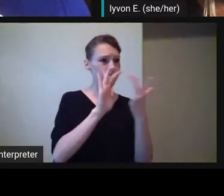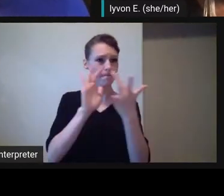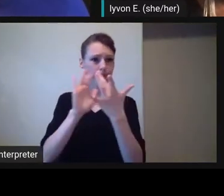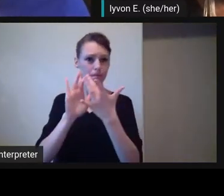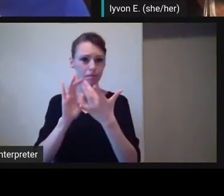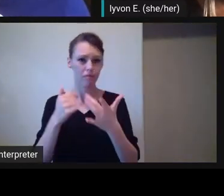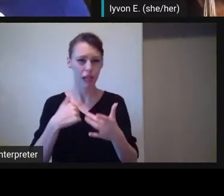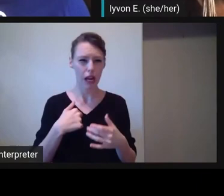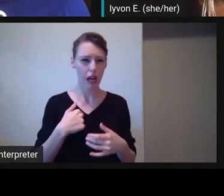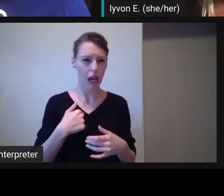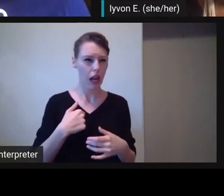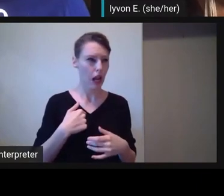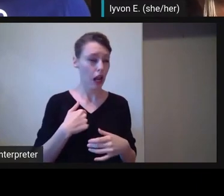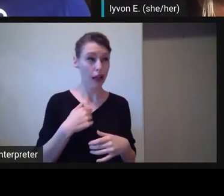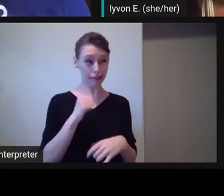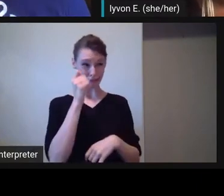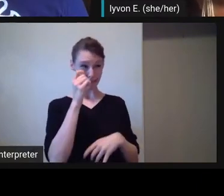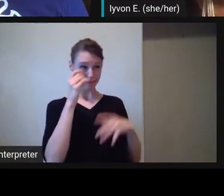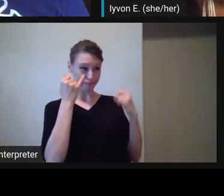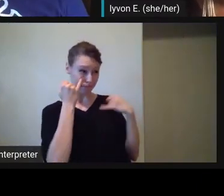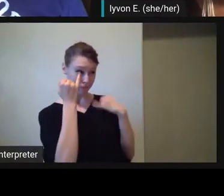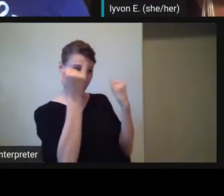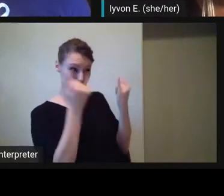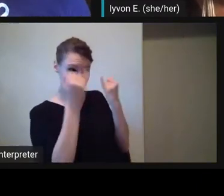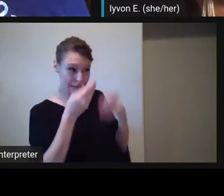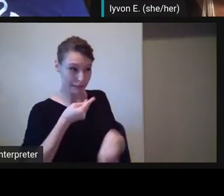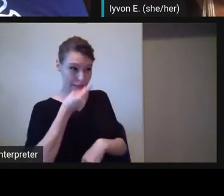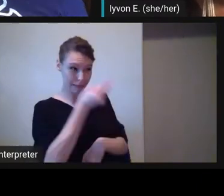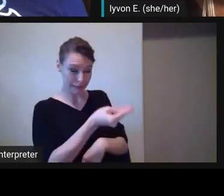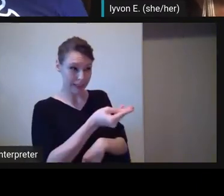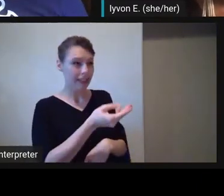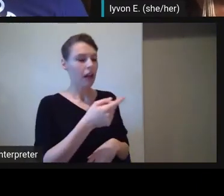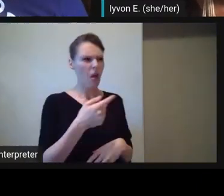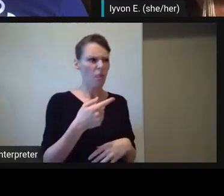ah, this idea, it needs to happen. We need to see it. We need to do this. We need to put it in conversation.